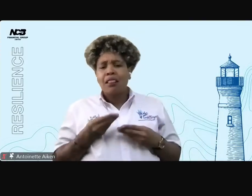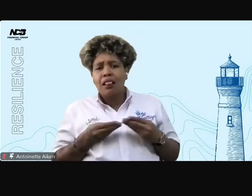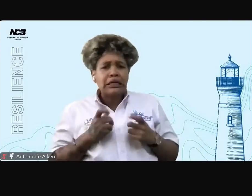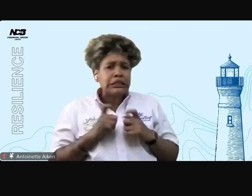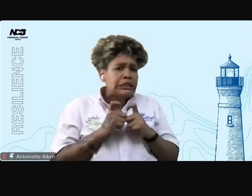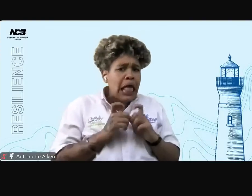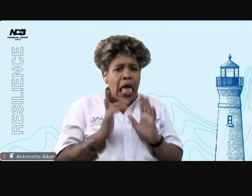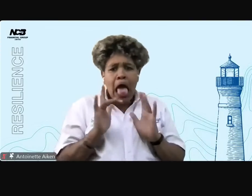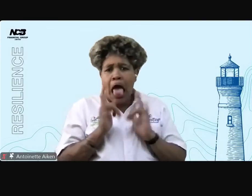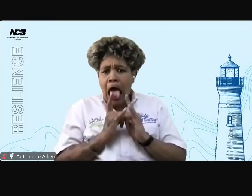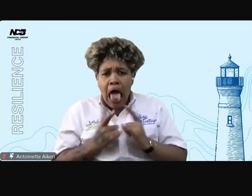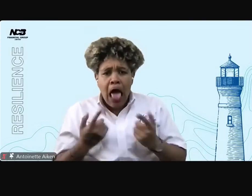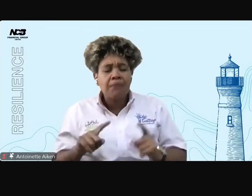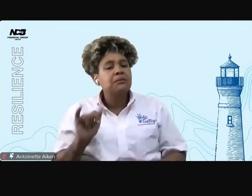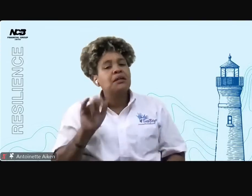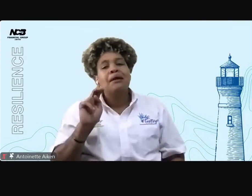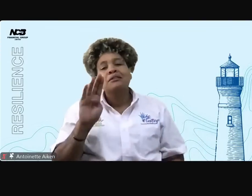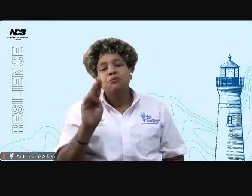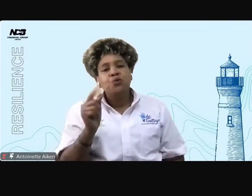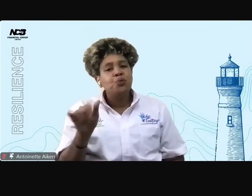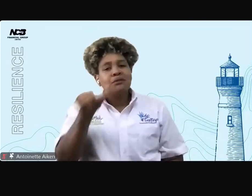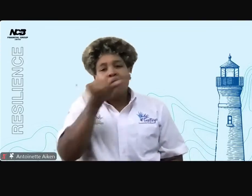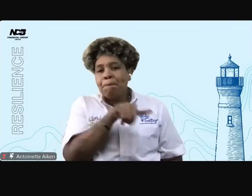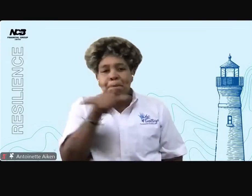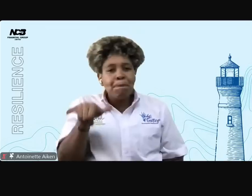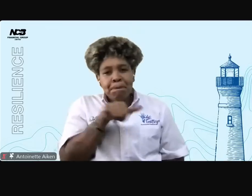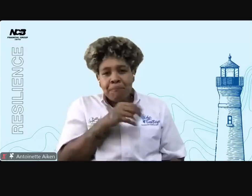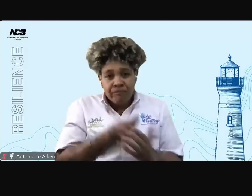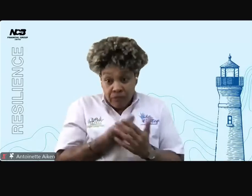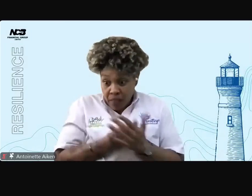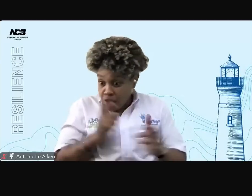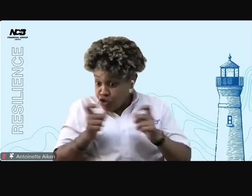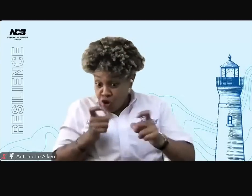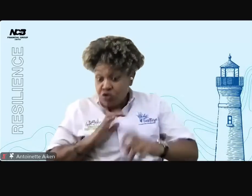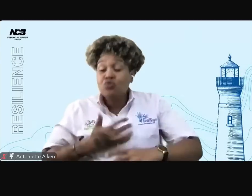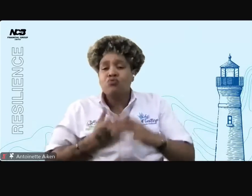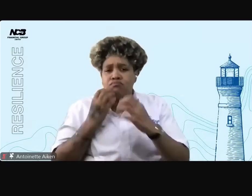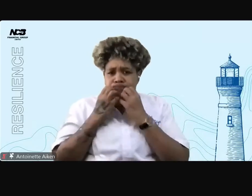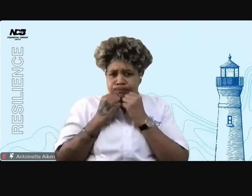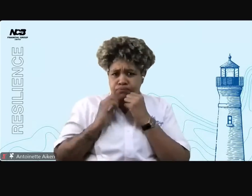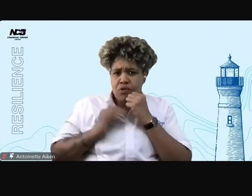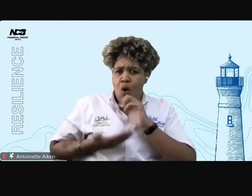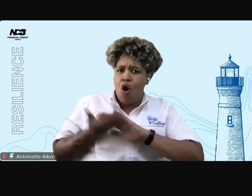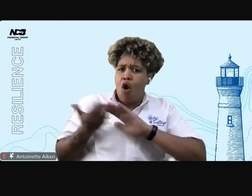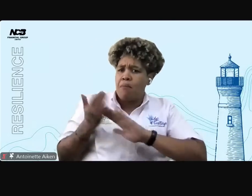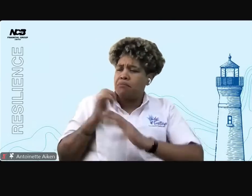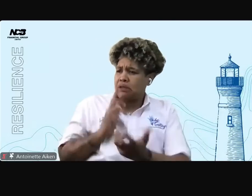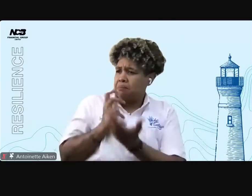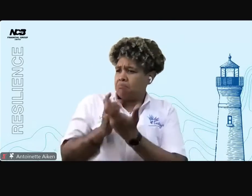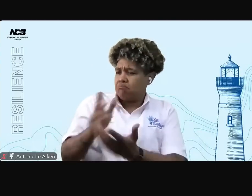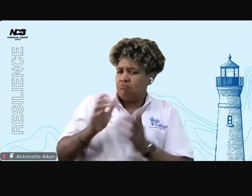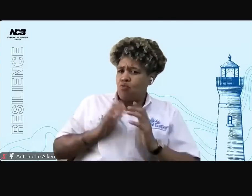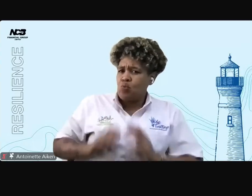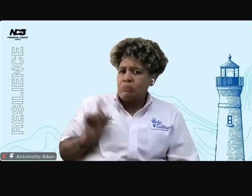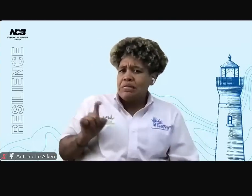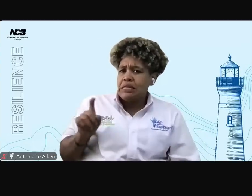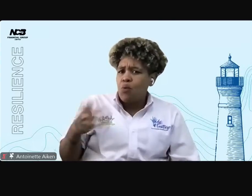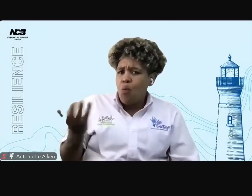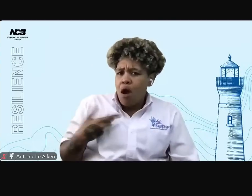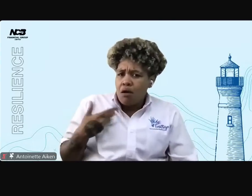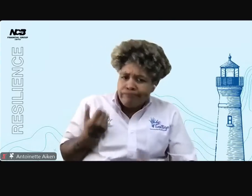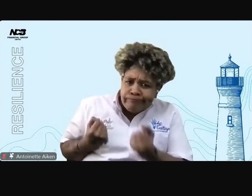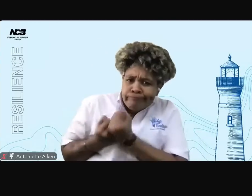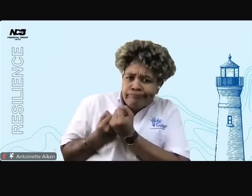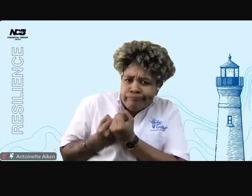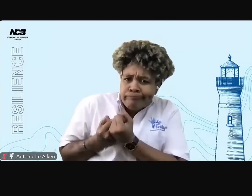Financial Group has implemented proactive financial controls to safeguard our operations and meet customer needs.